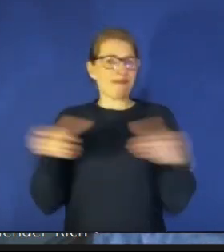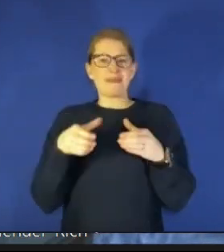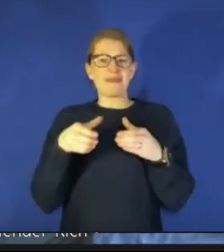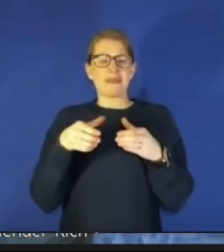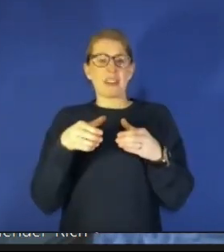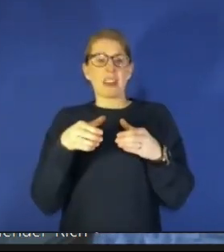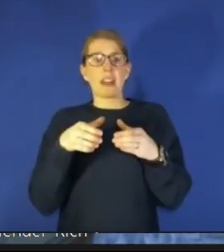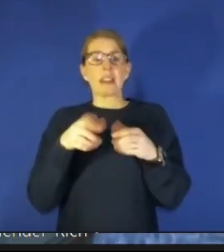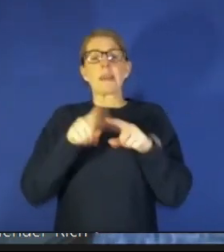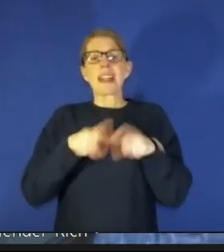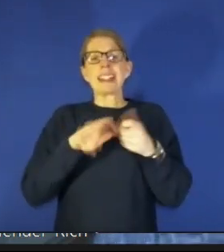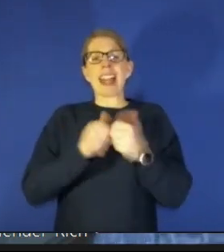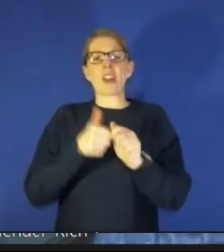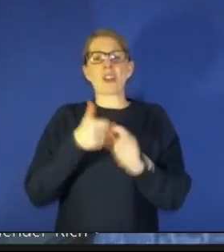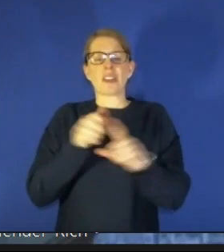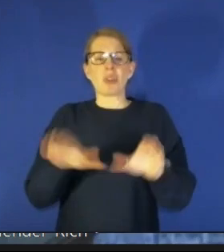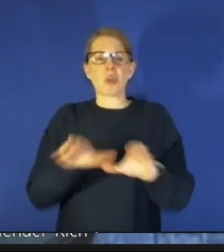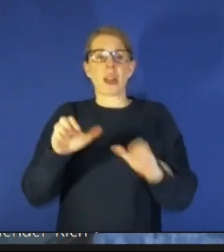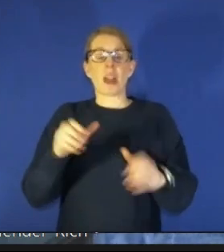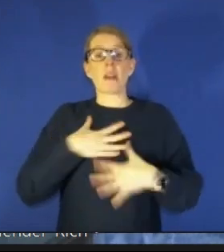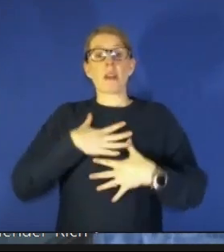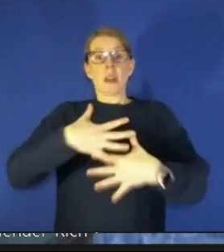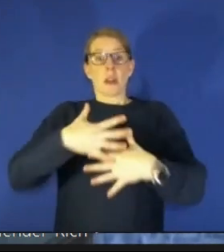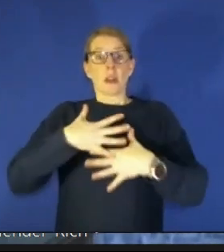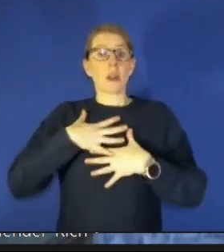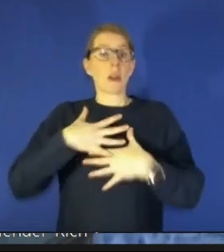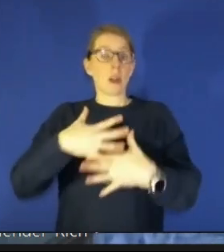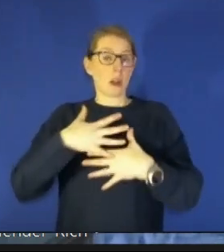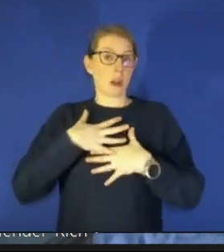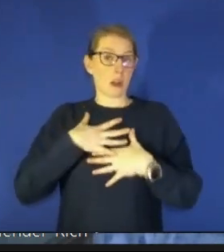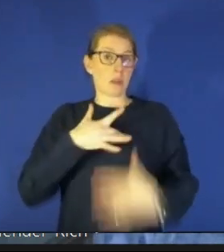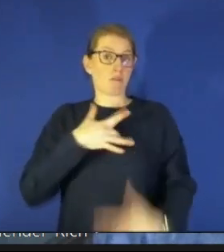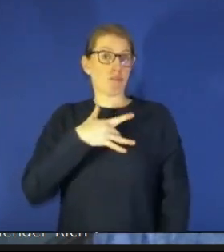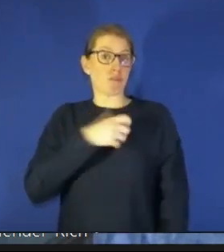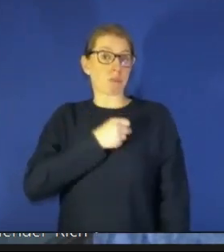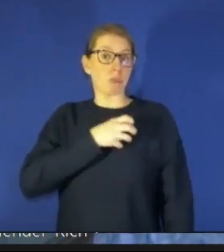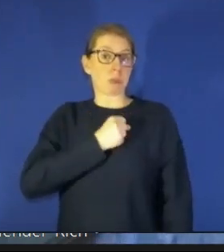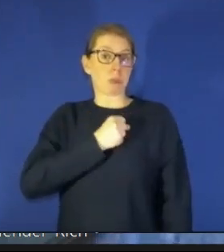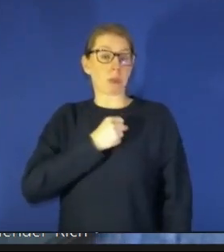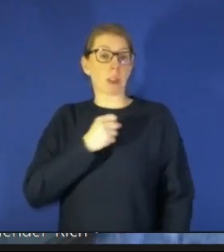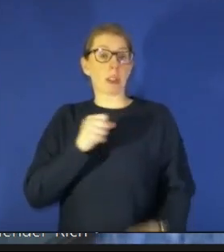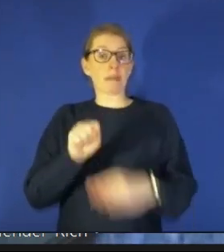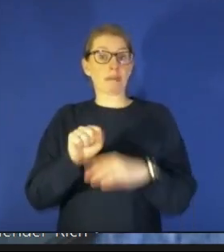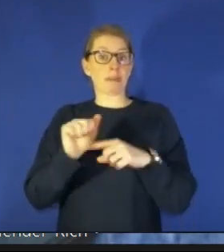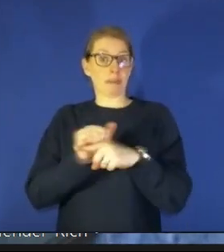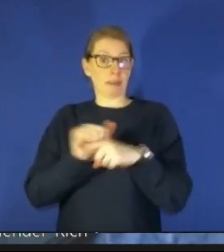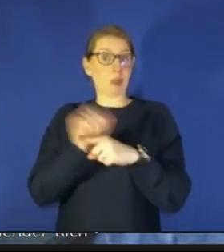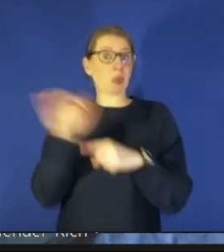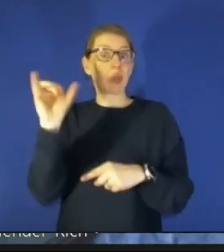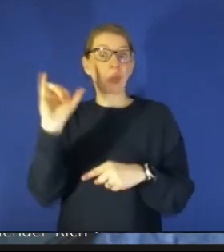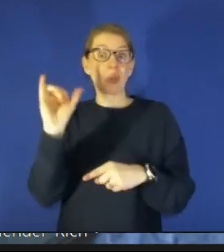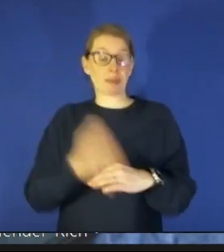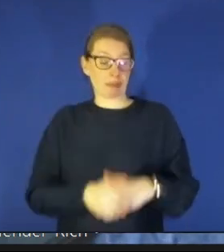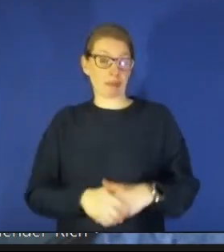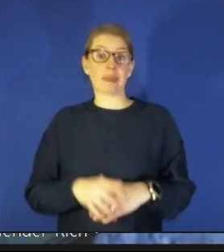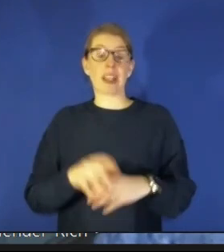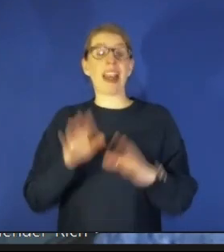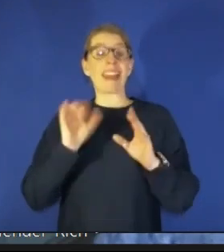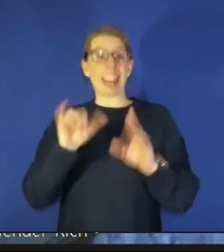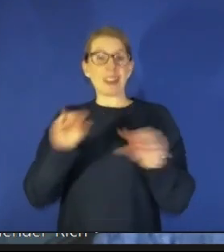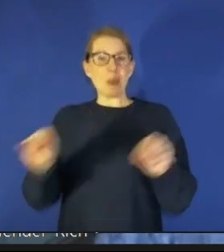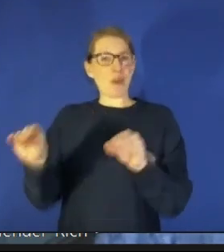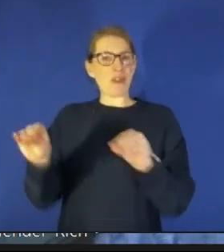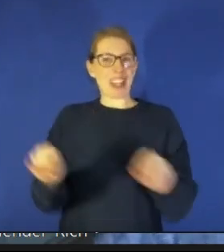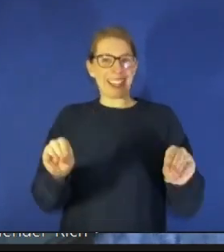you're doing it, perhaps some cardiovascular fitness. But those things are really important moving forward and moving on. And the truth is, when